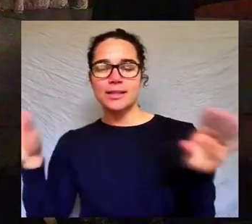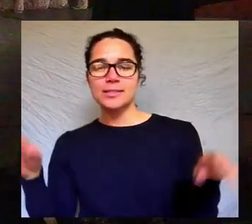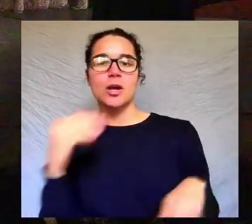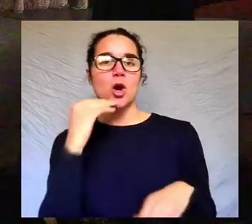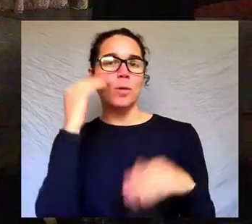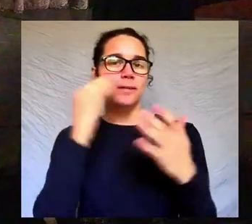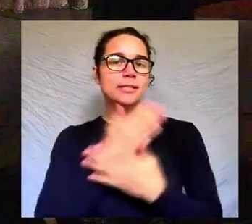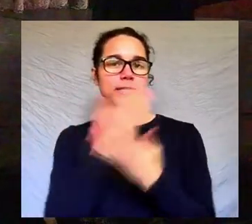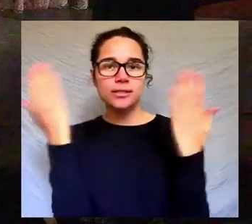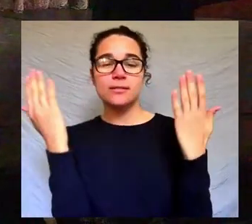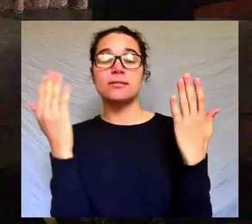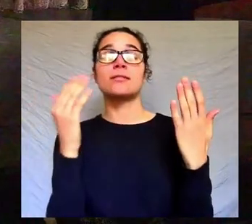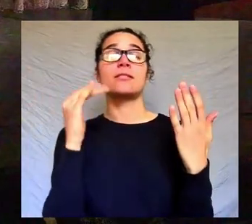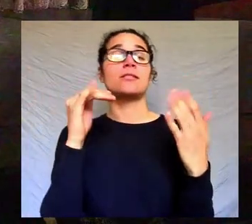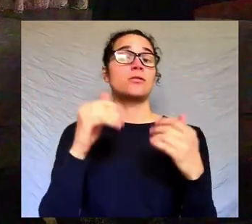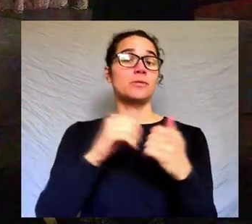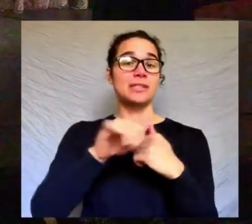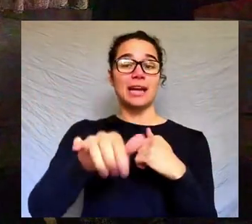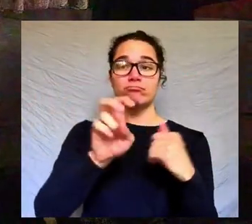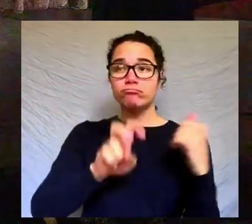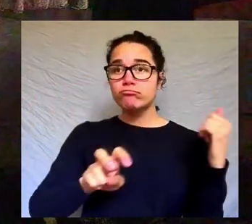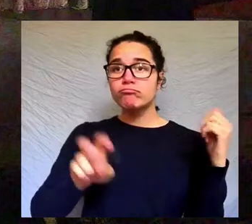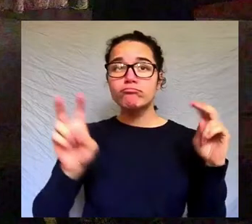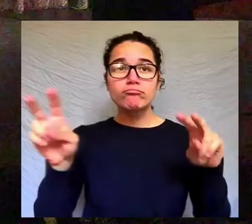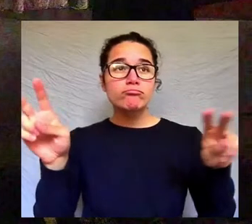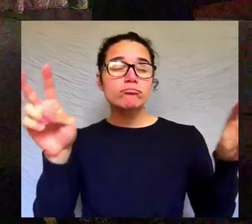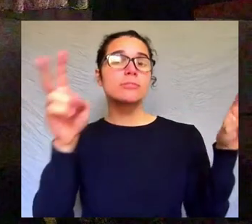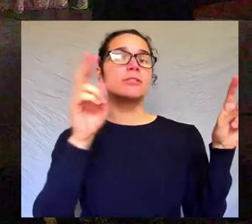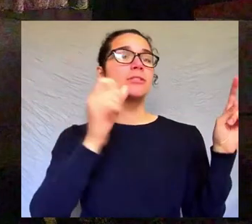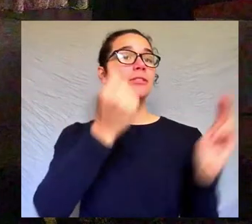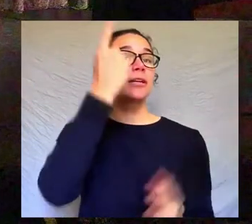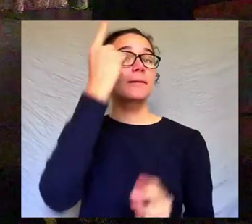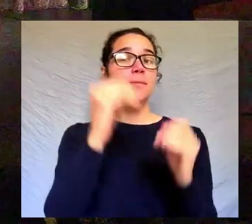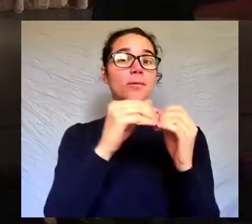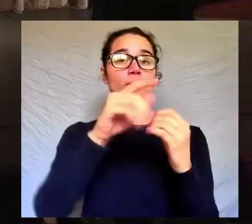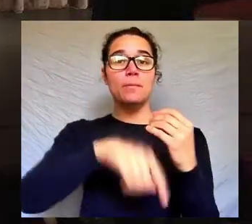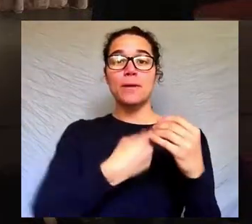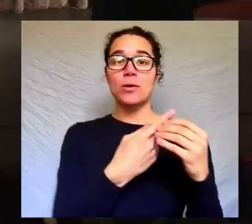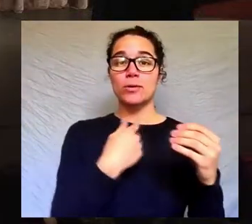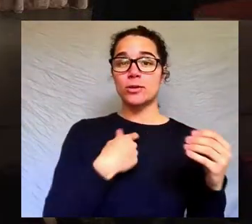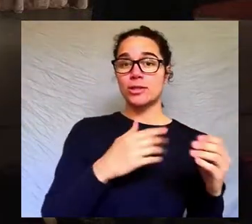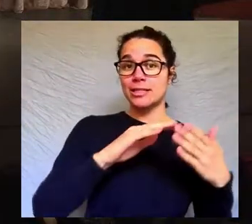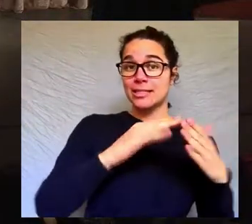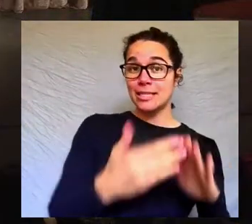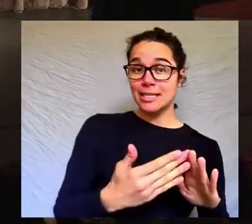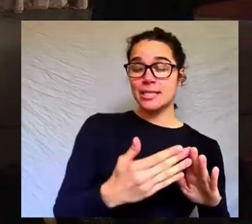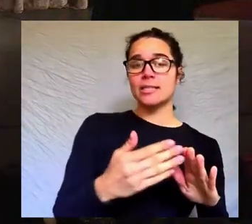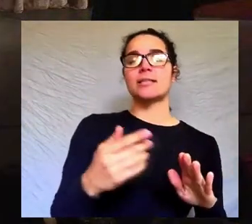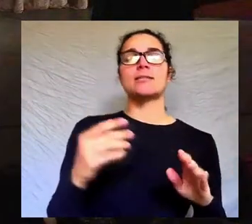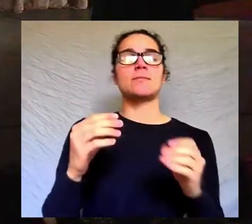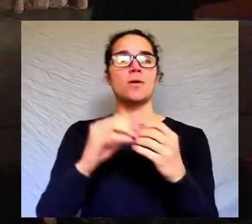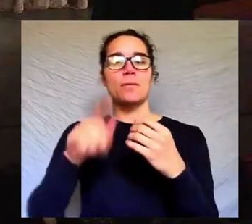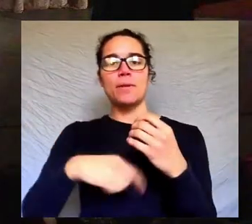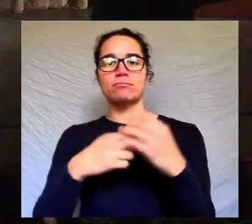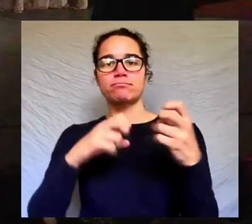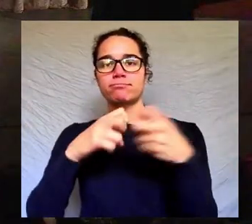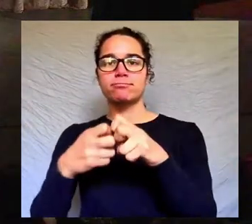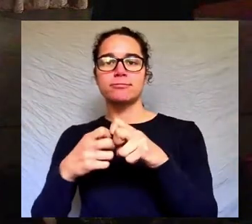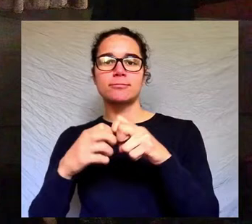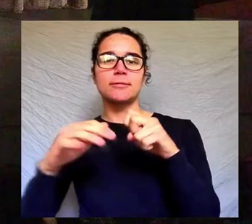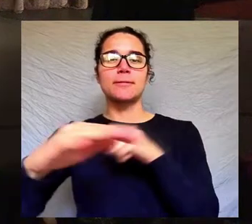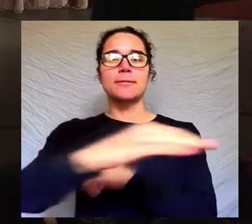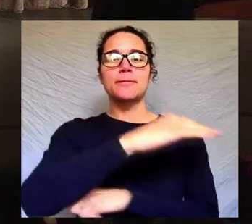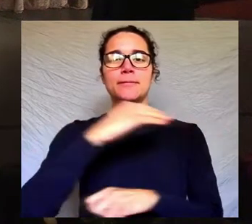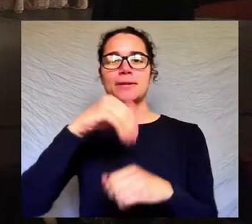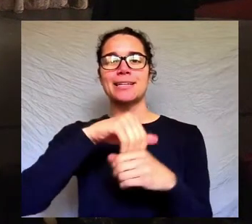their community and of the city. They have spoken with mayor and superintendent, asking them to sign a contract to help